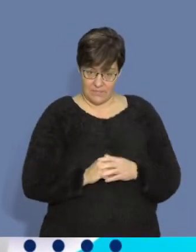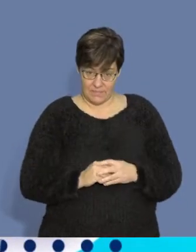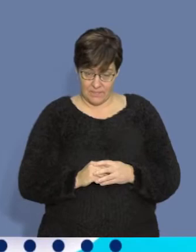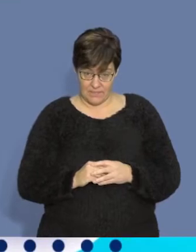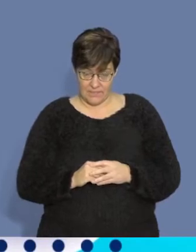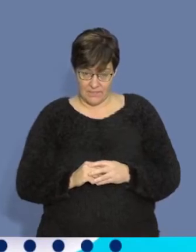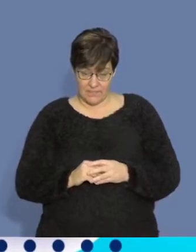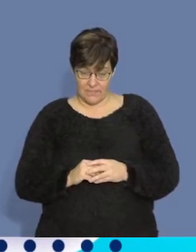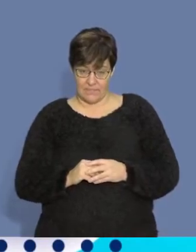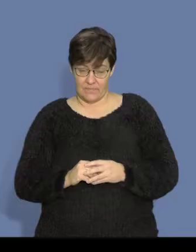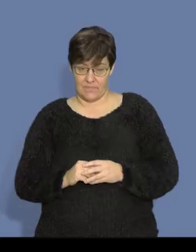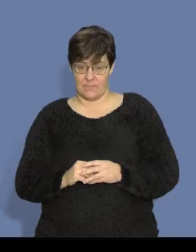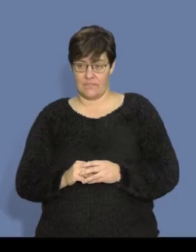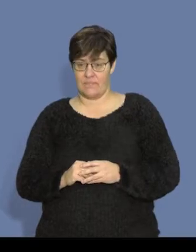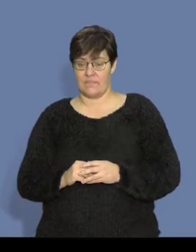them.